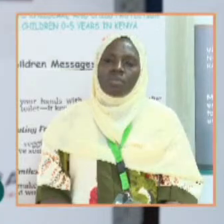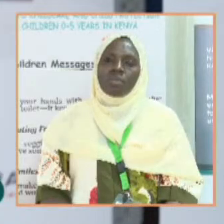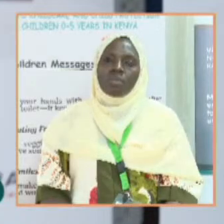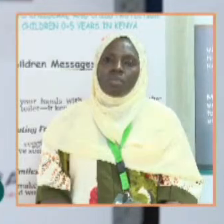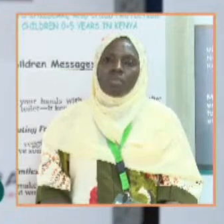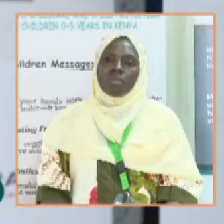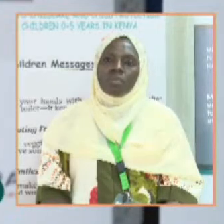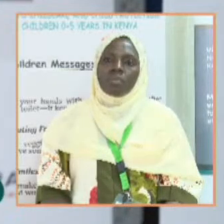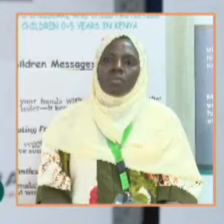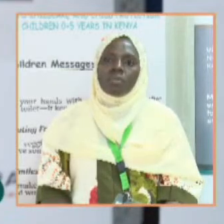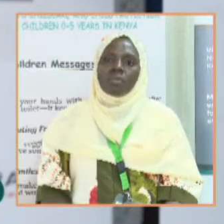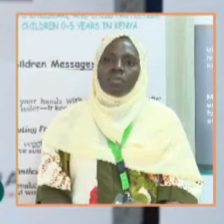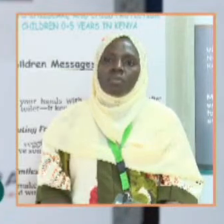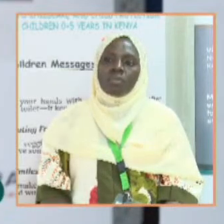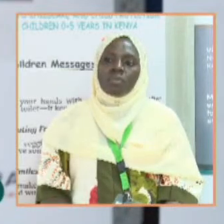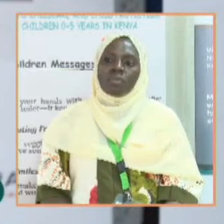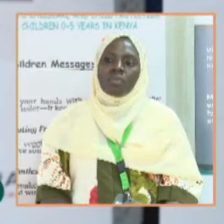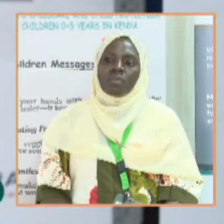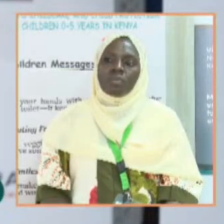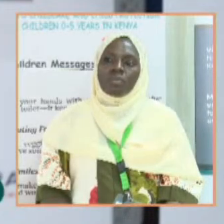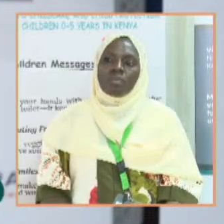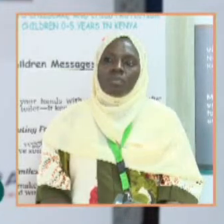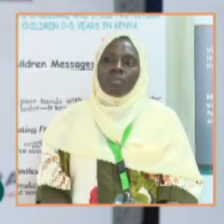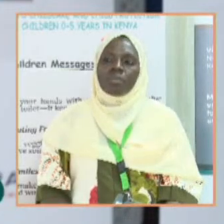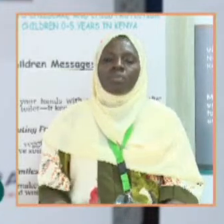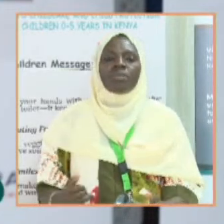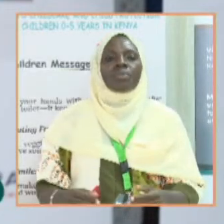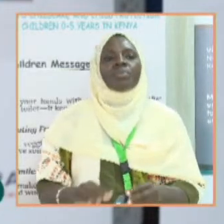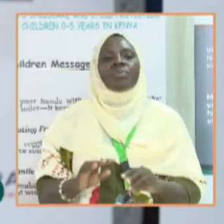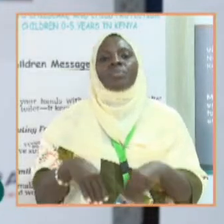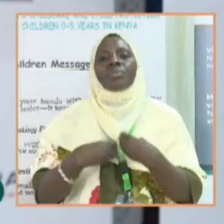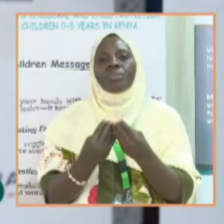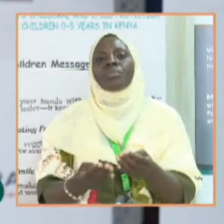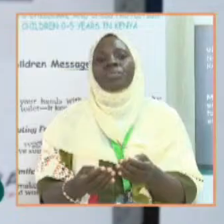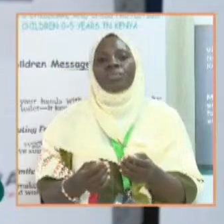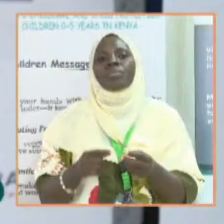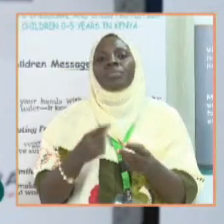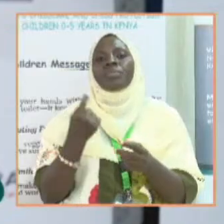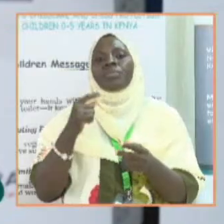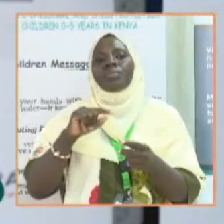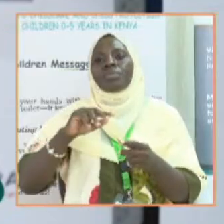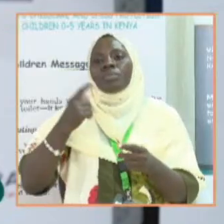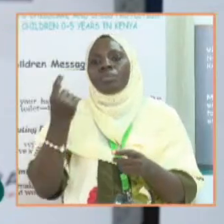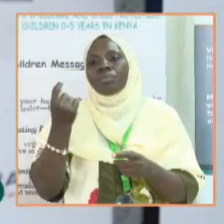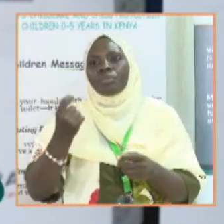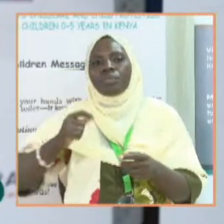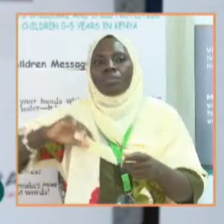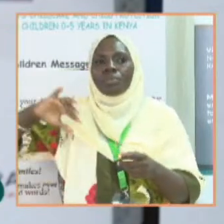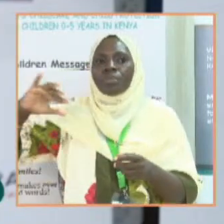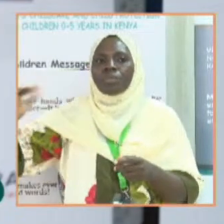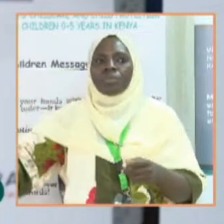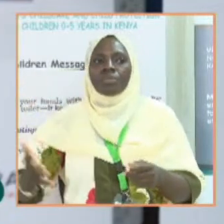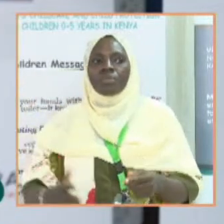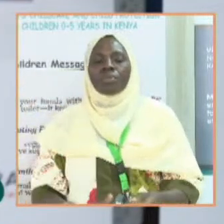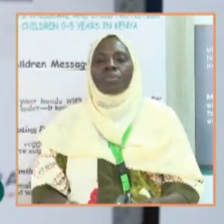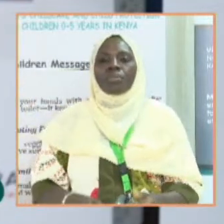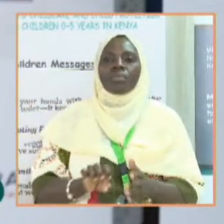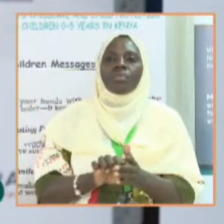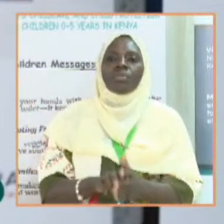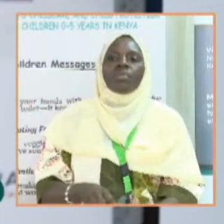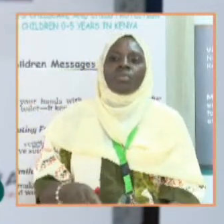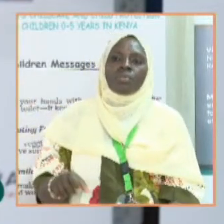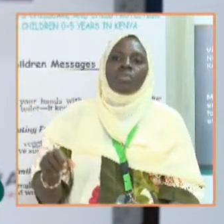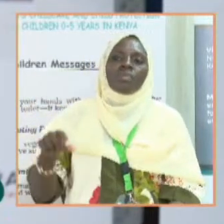we just to give a glimpse of few counties we sampled. These are 7 counties: Mombasa, Tharaka Nithi, Trans Nzoia, Kajiado, Siaya,